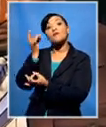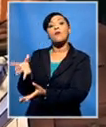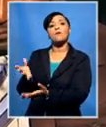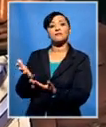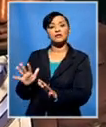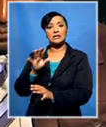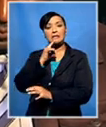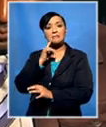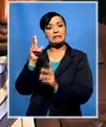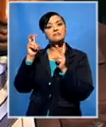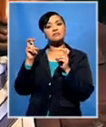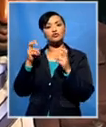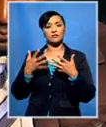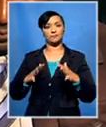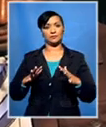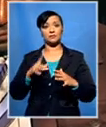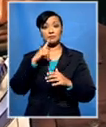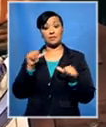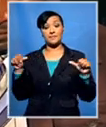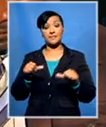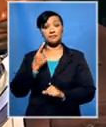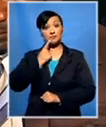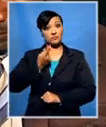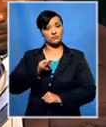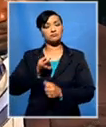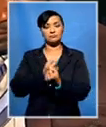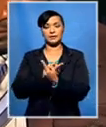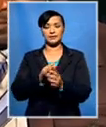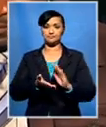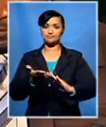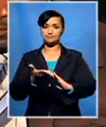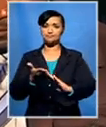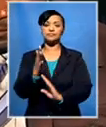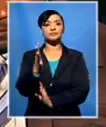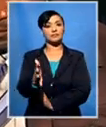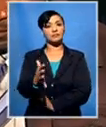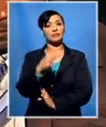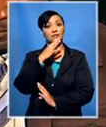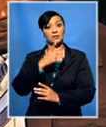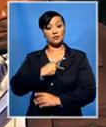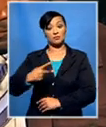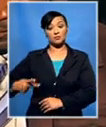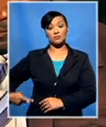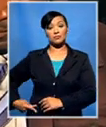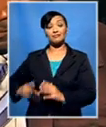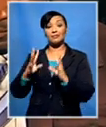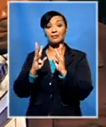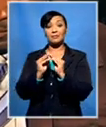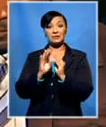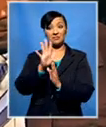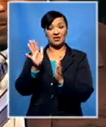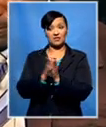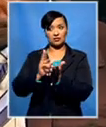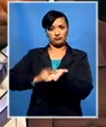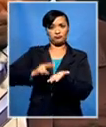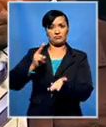that the issue has been resolved. They will be back on the road tomorrow, and of course the meeting with the Premier, just to seal